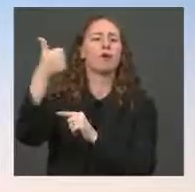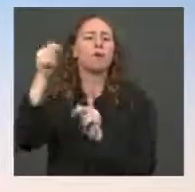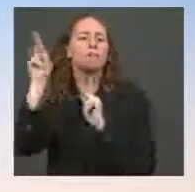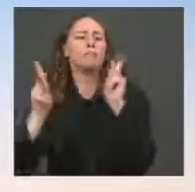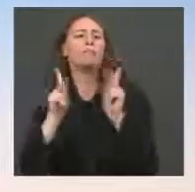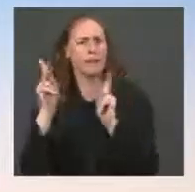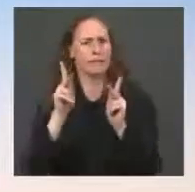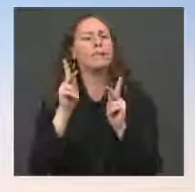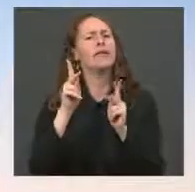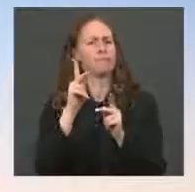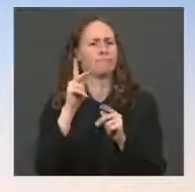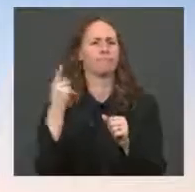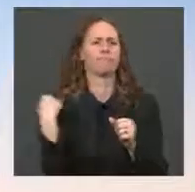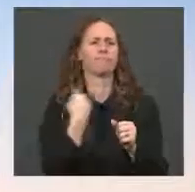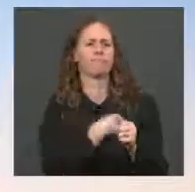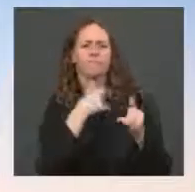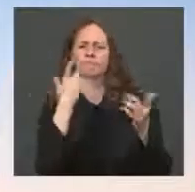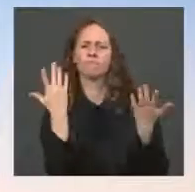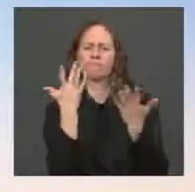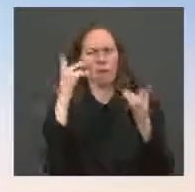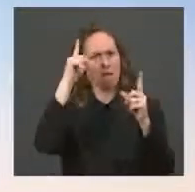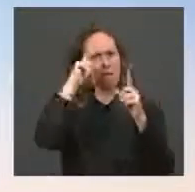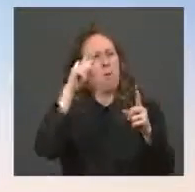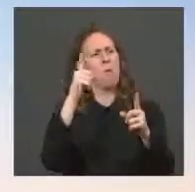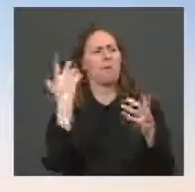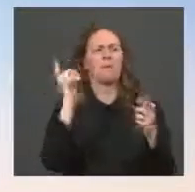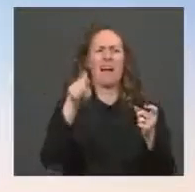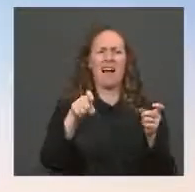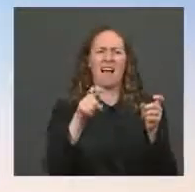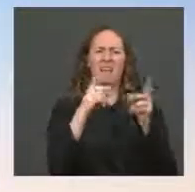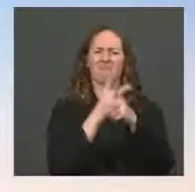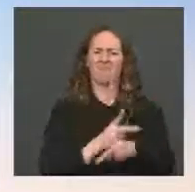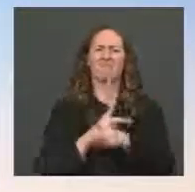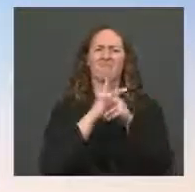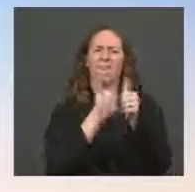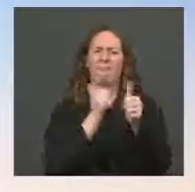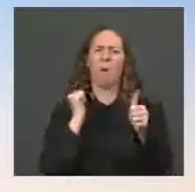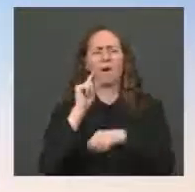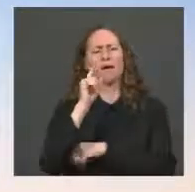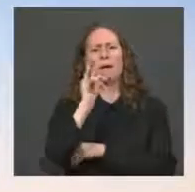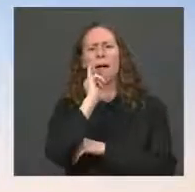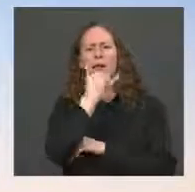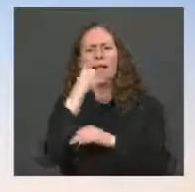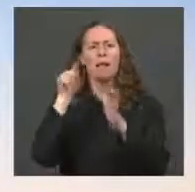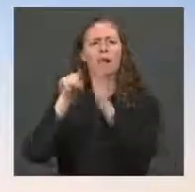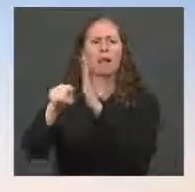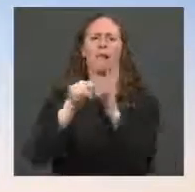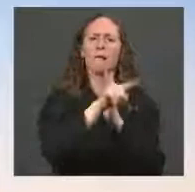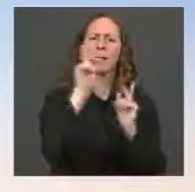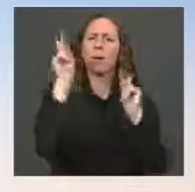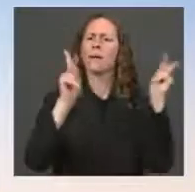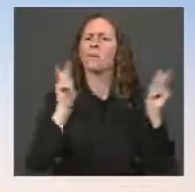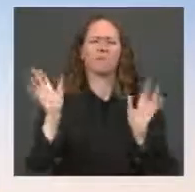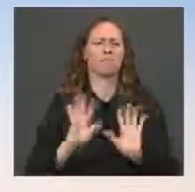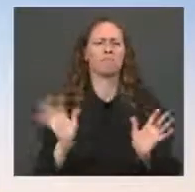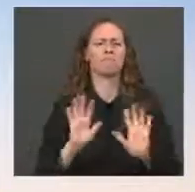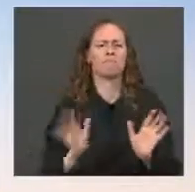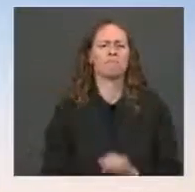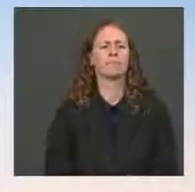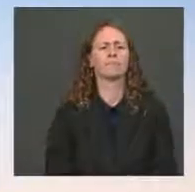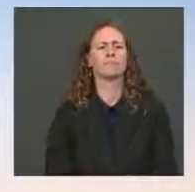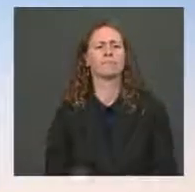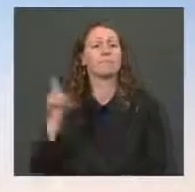preventing civilian casualties whenever we possibly can. So I'm going to let that play out. The president also takes that